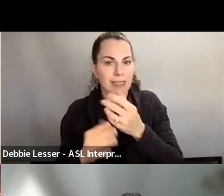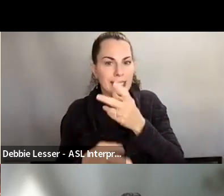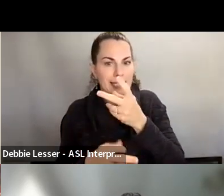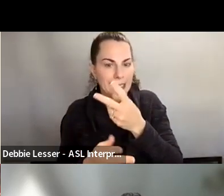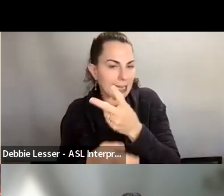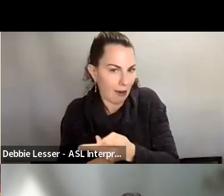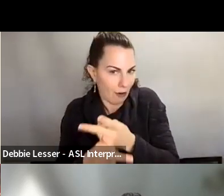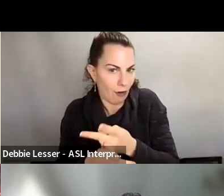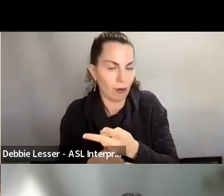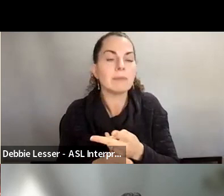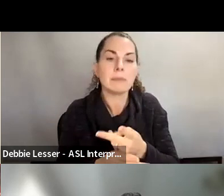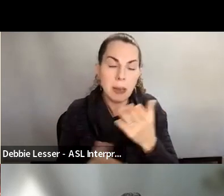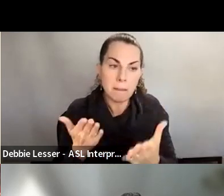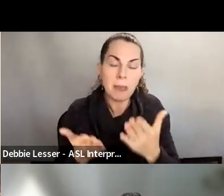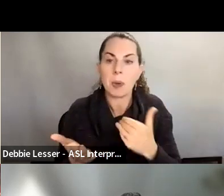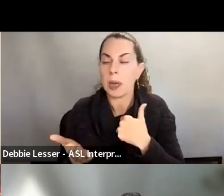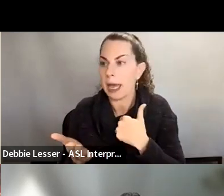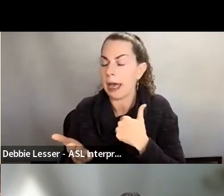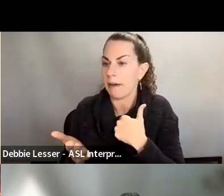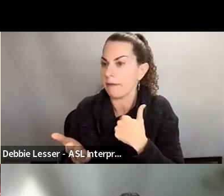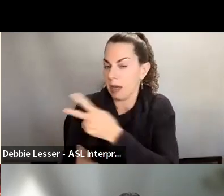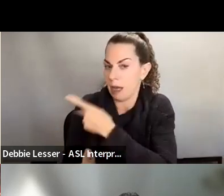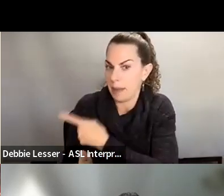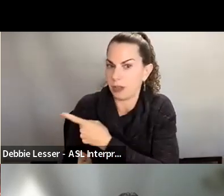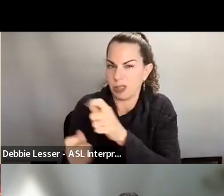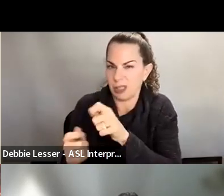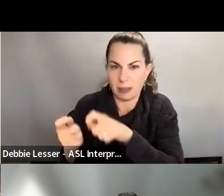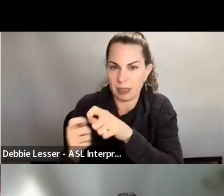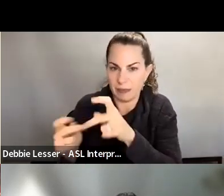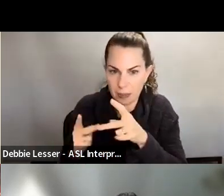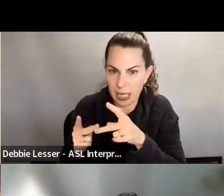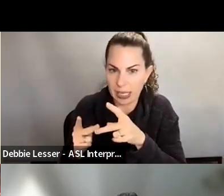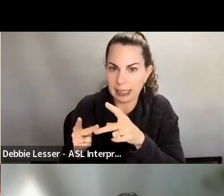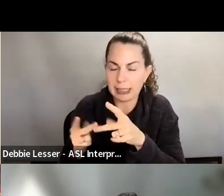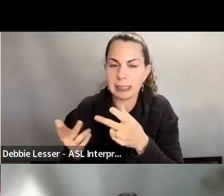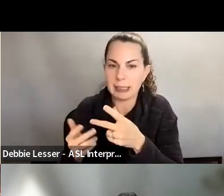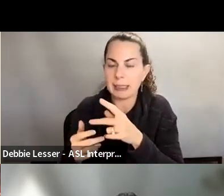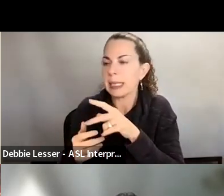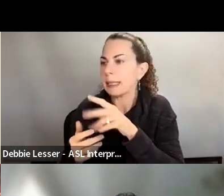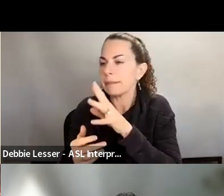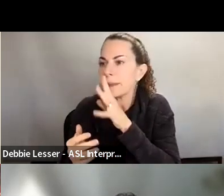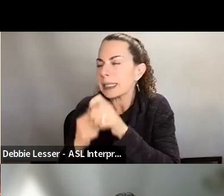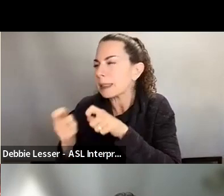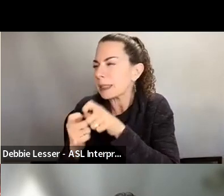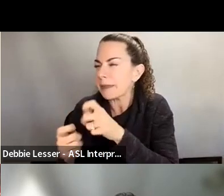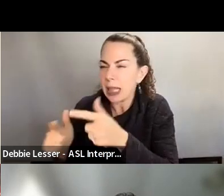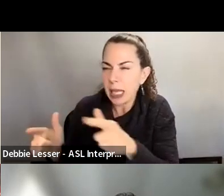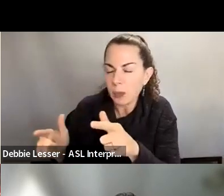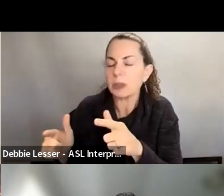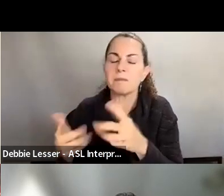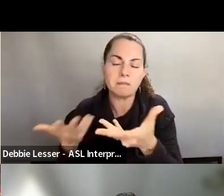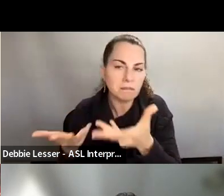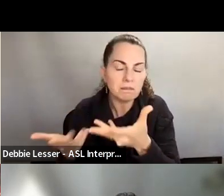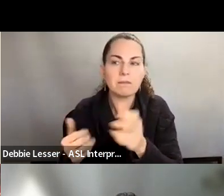Anne's in Fall River, which is mostly Portuguese and Cape Verdean and Spanish, right? But, it was just having conversations,